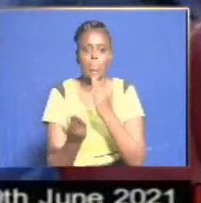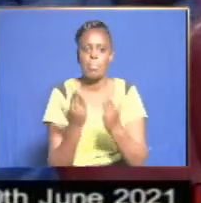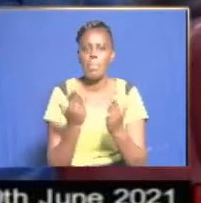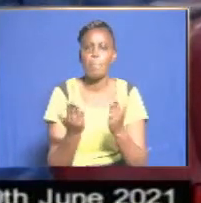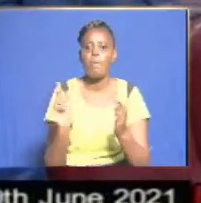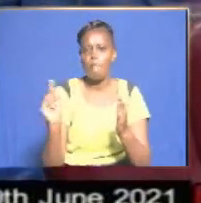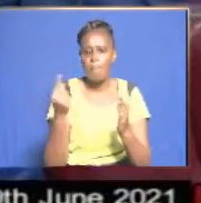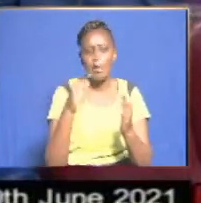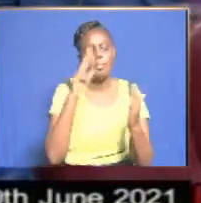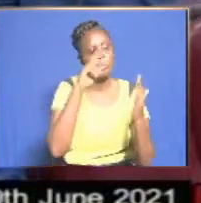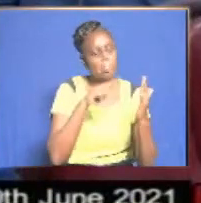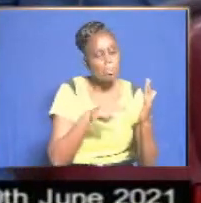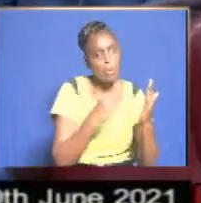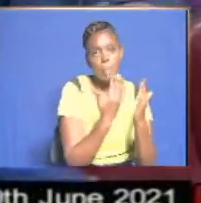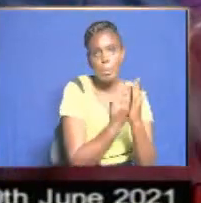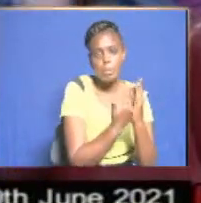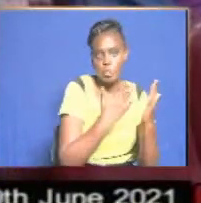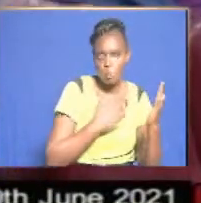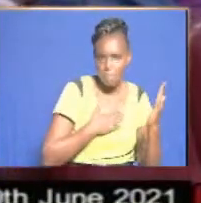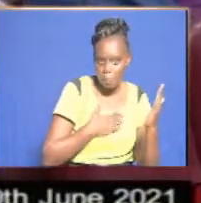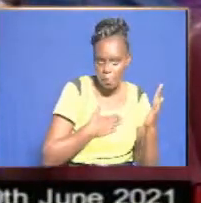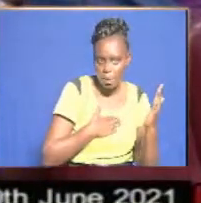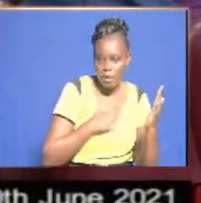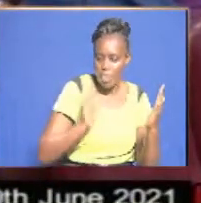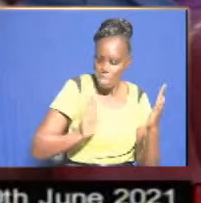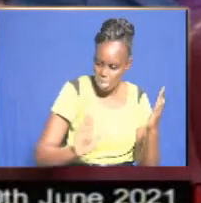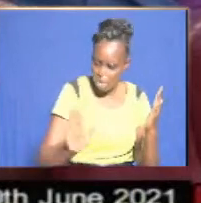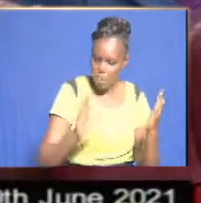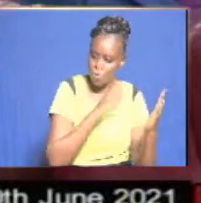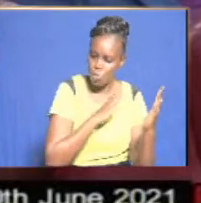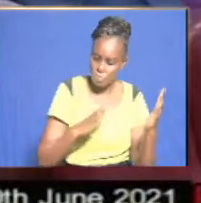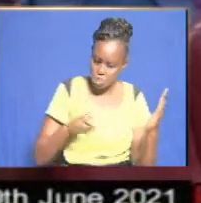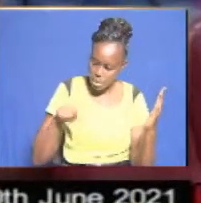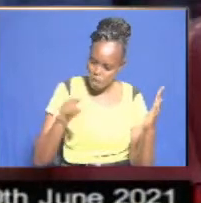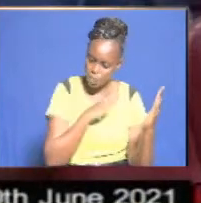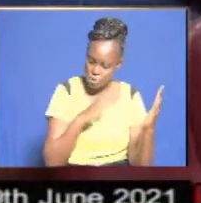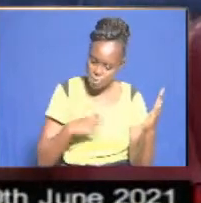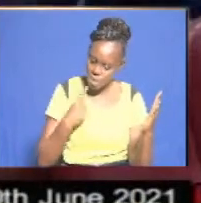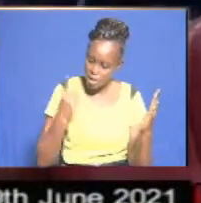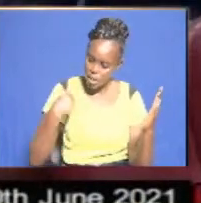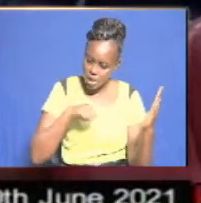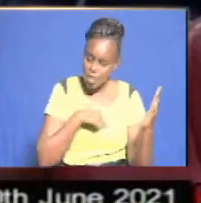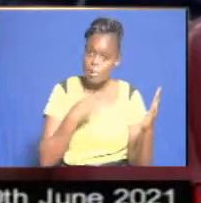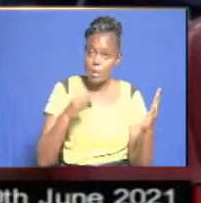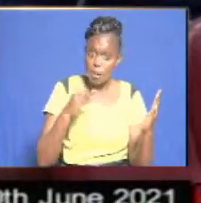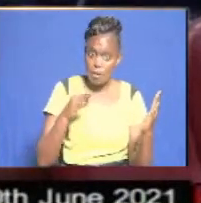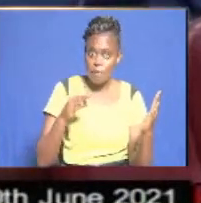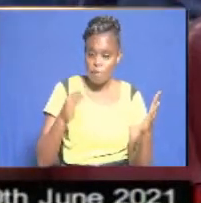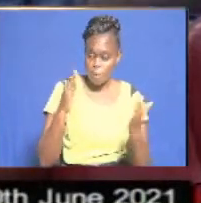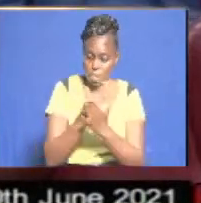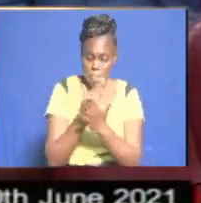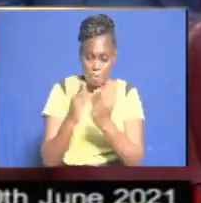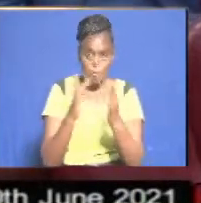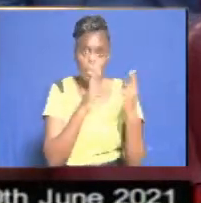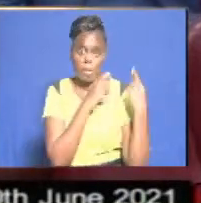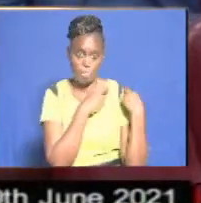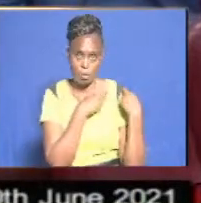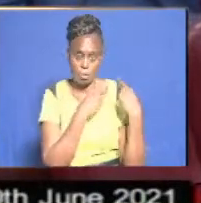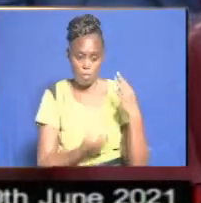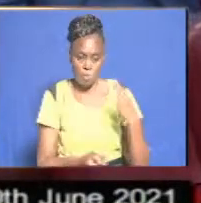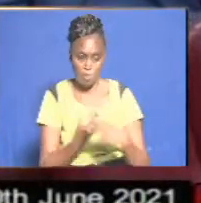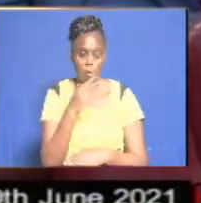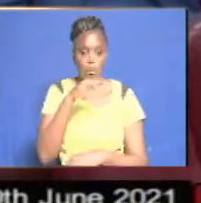it, they find out facts, because it is them who can be able to tell us whether the respective department has lodged an